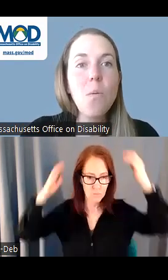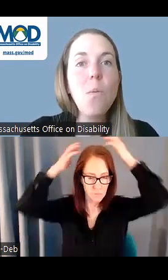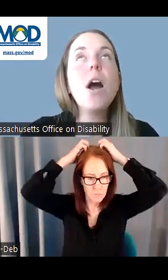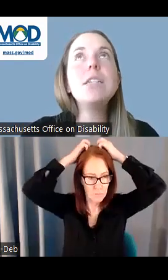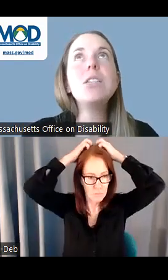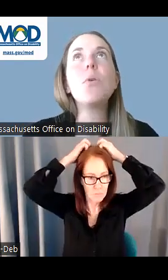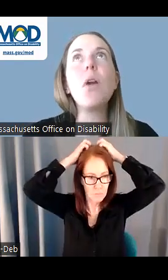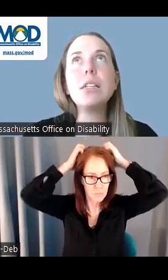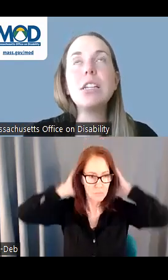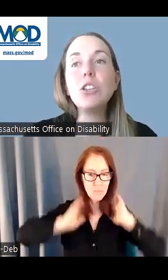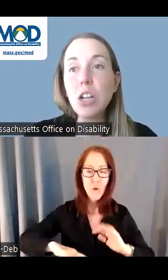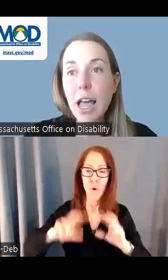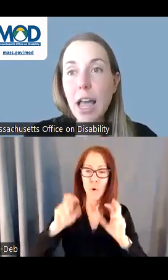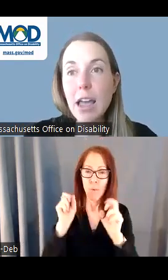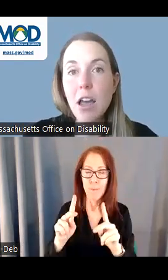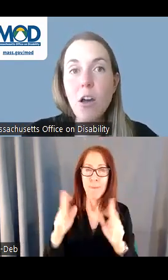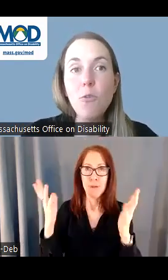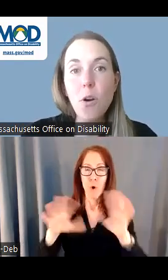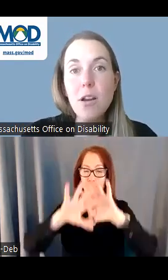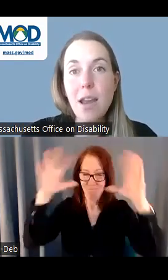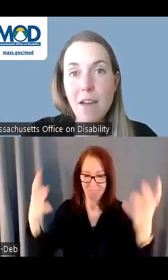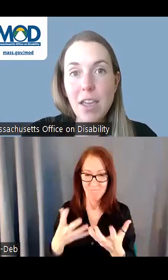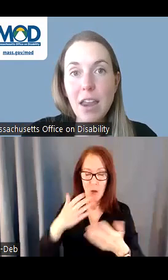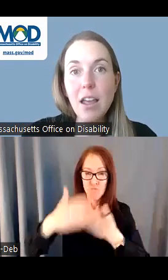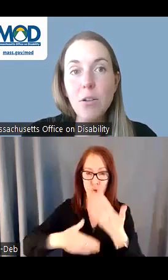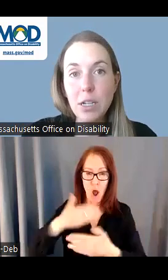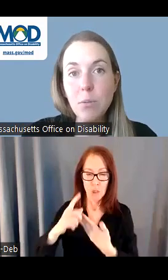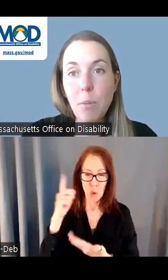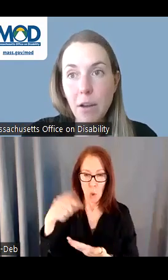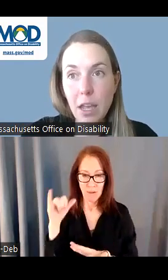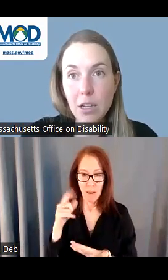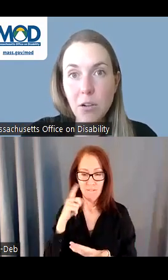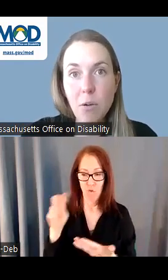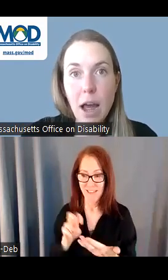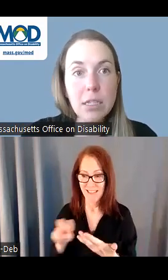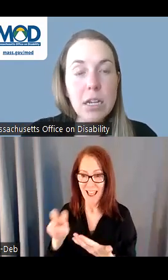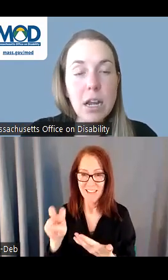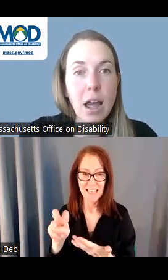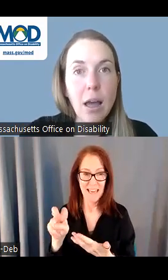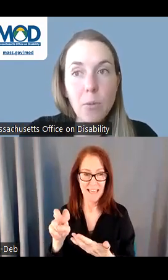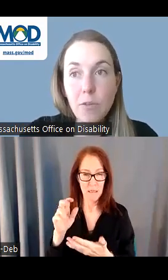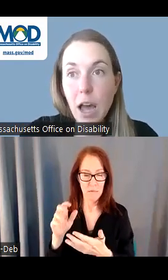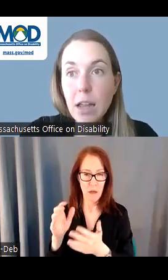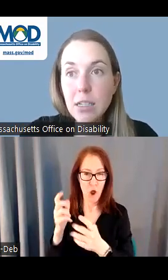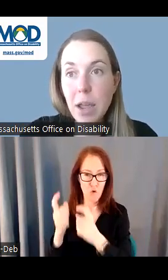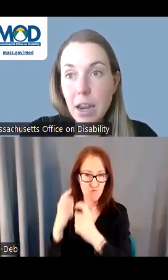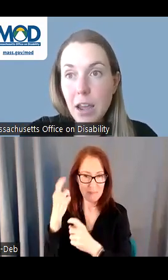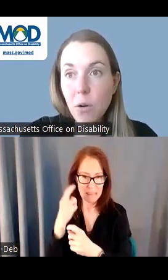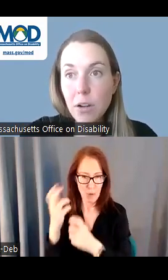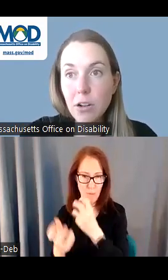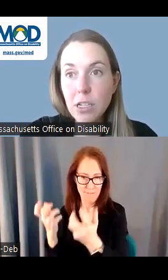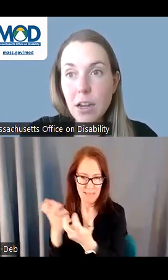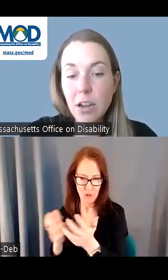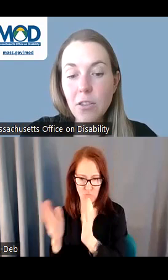So what does the process look like for navigating a reasonable modification request? We've got some